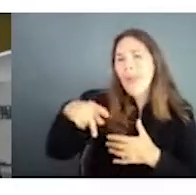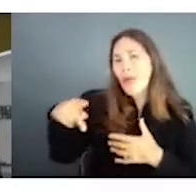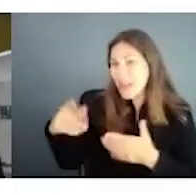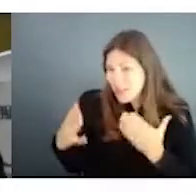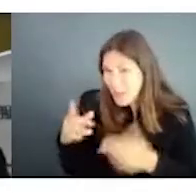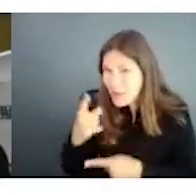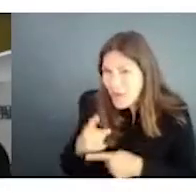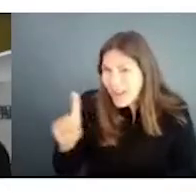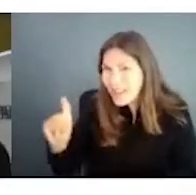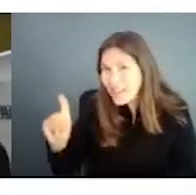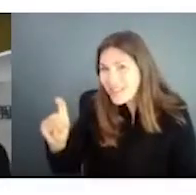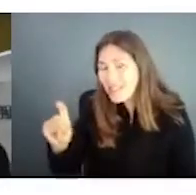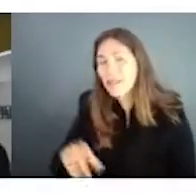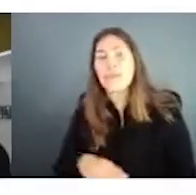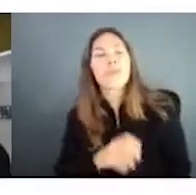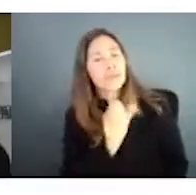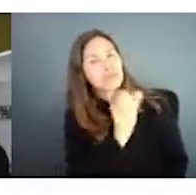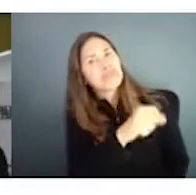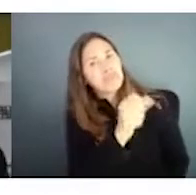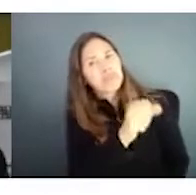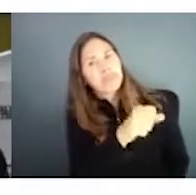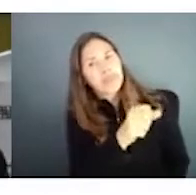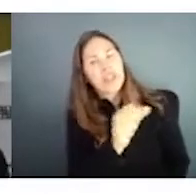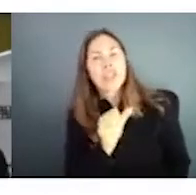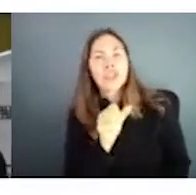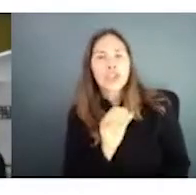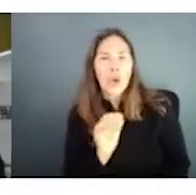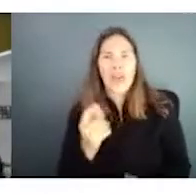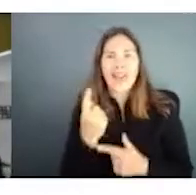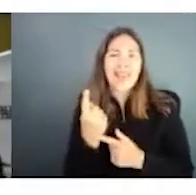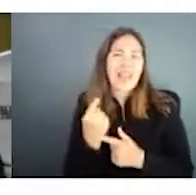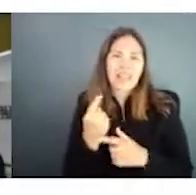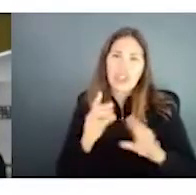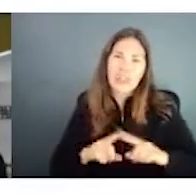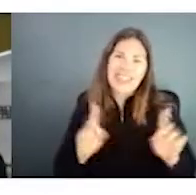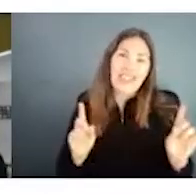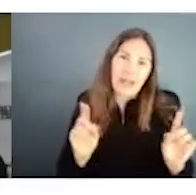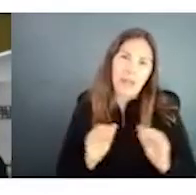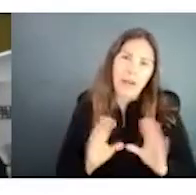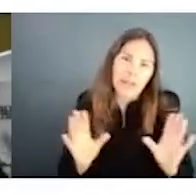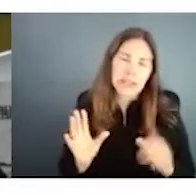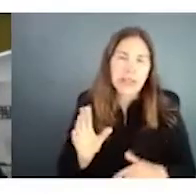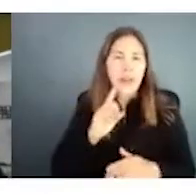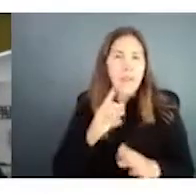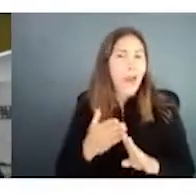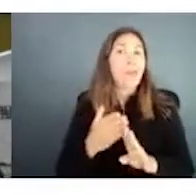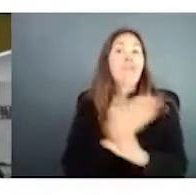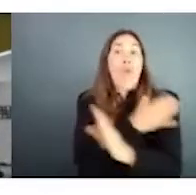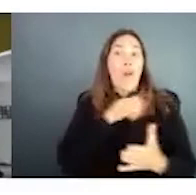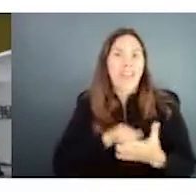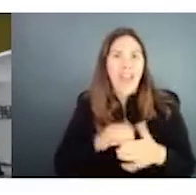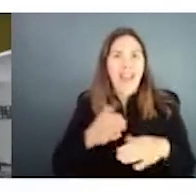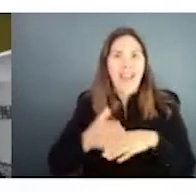maybe. Is that what you're talking about? Yeah. So this last year was definitely very different. But prior to that, after we do the boot